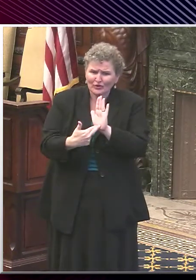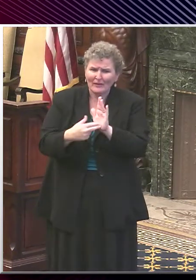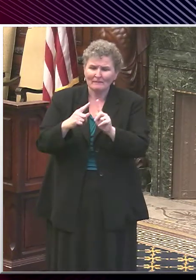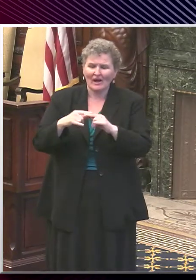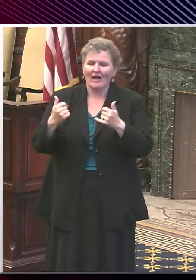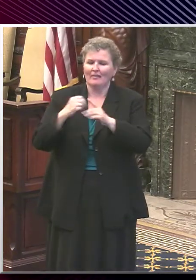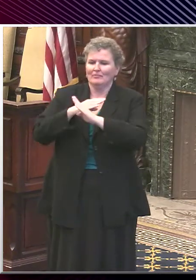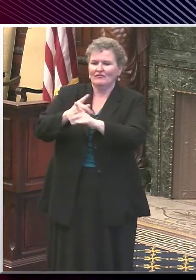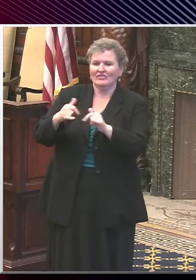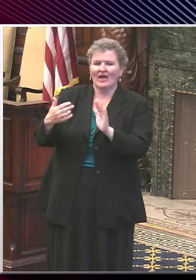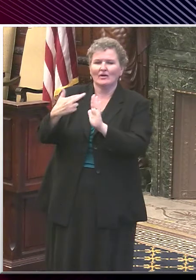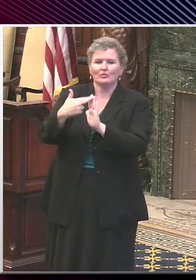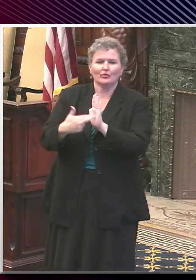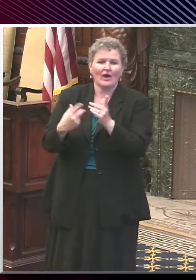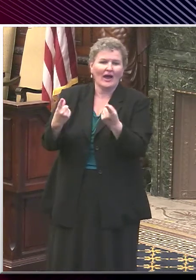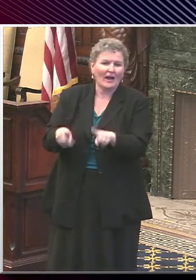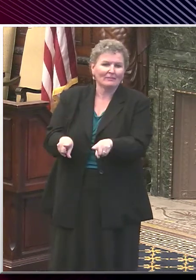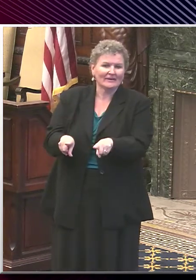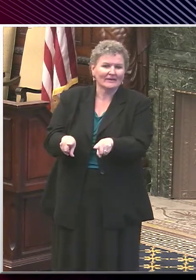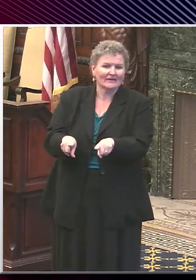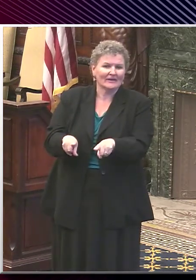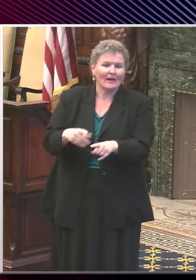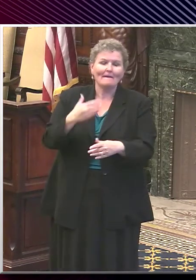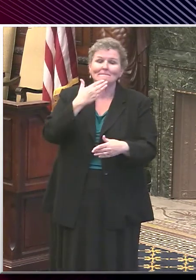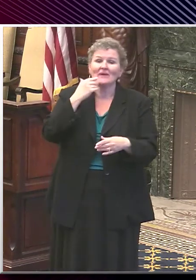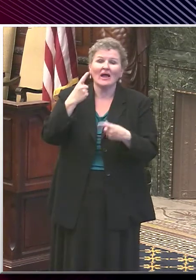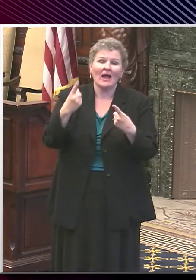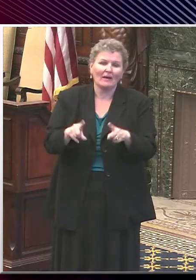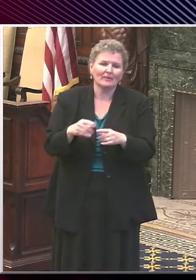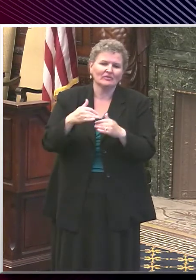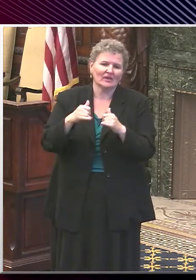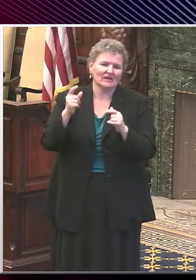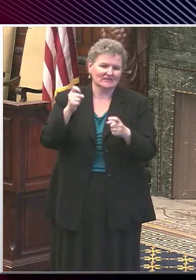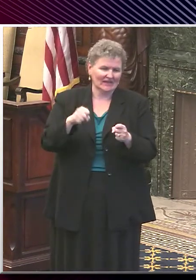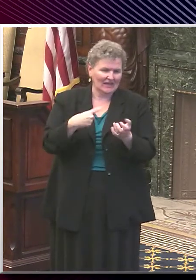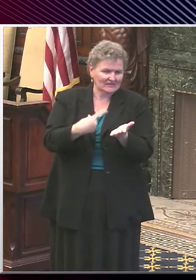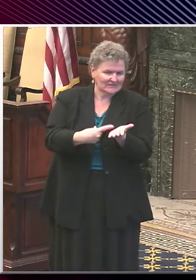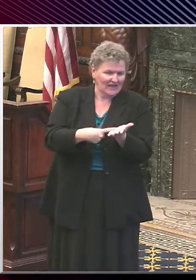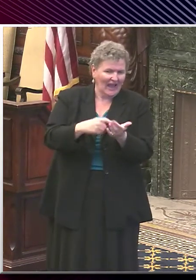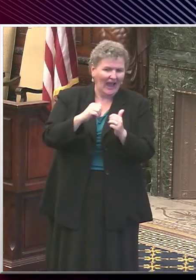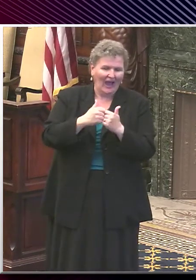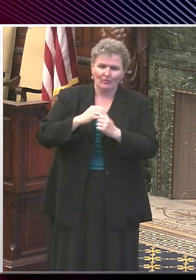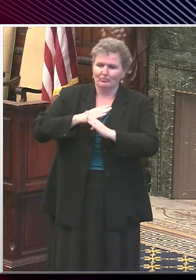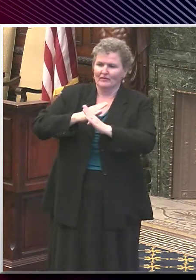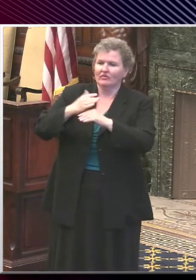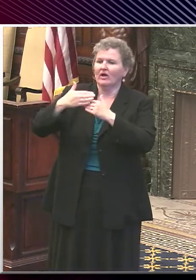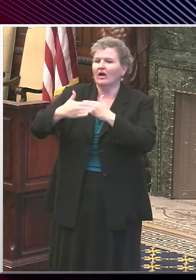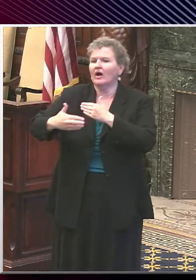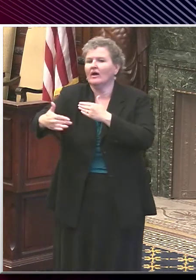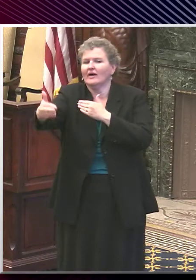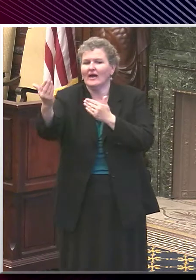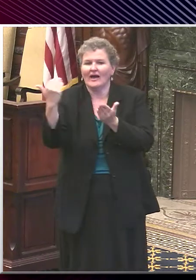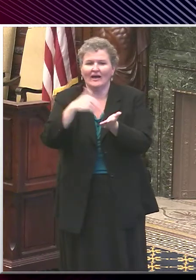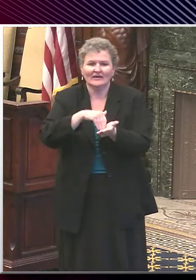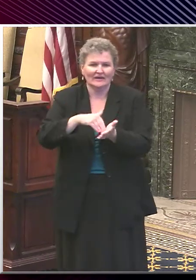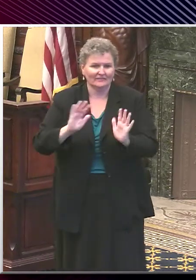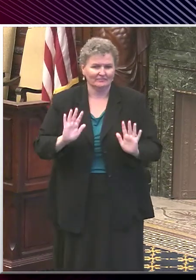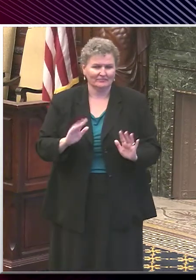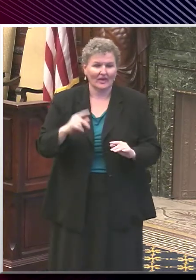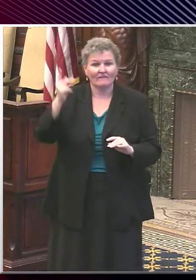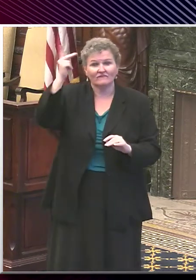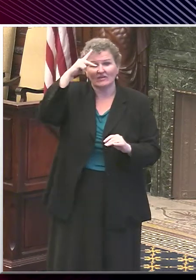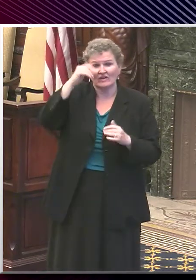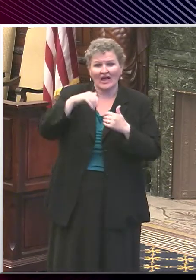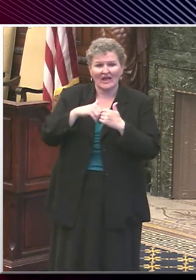understand better how it occurred and talk about how they can prevent this from occurring in the future. As far as the Phillies specifically, there can be a delay between when